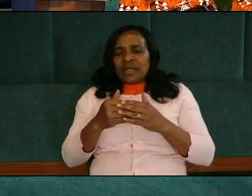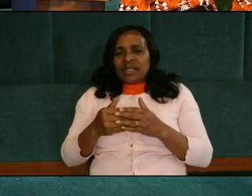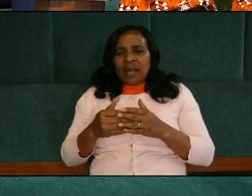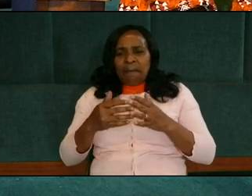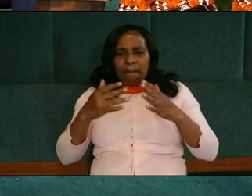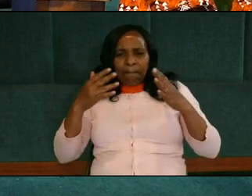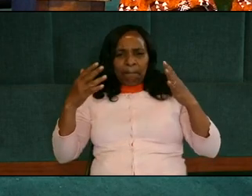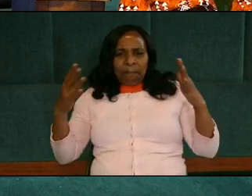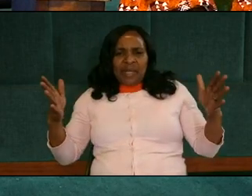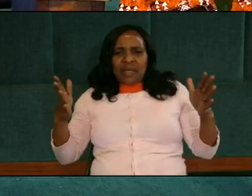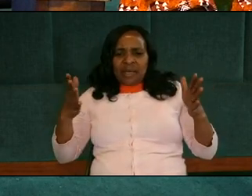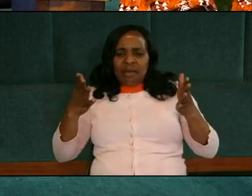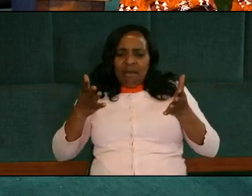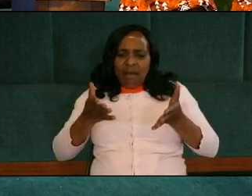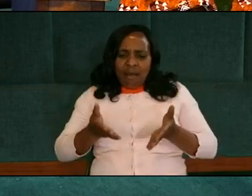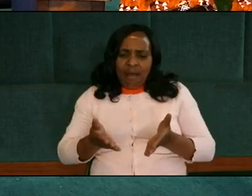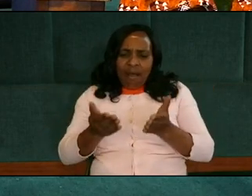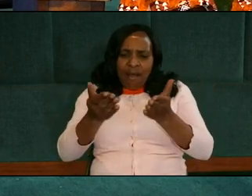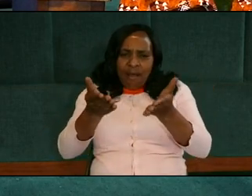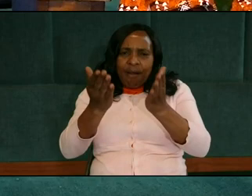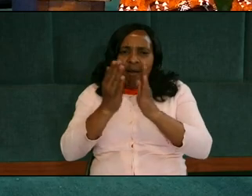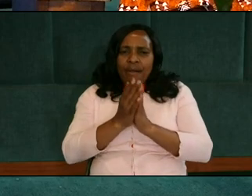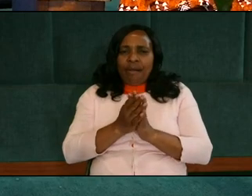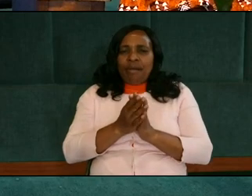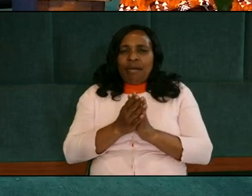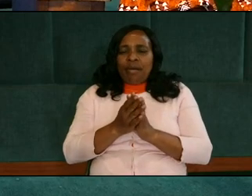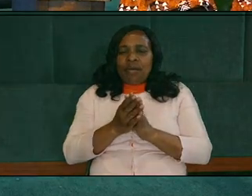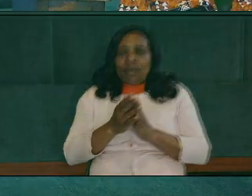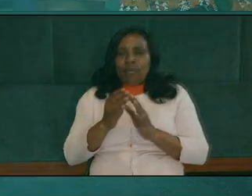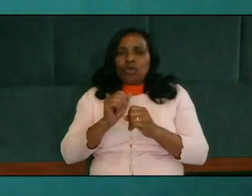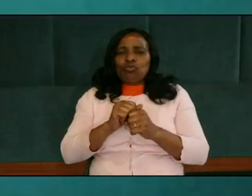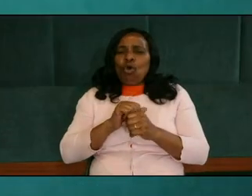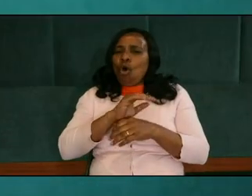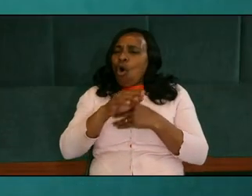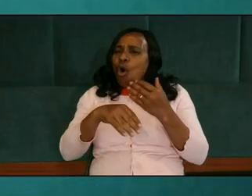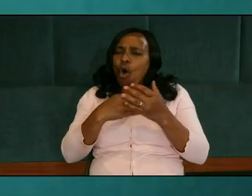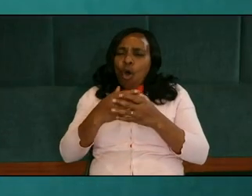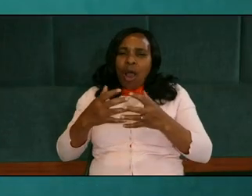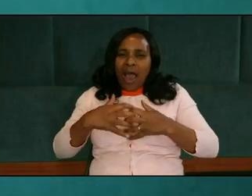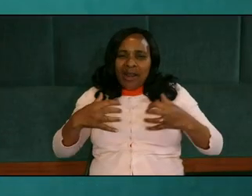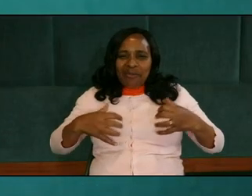that will accommodate every animal on this earth.